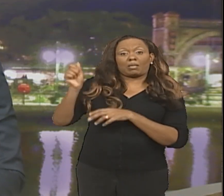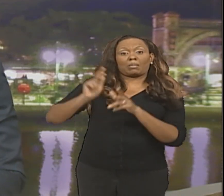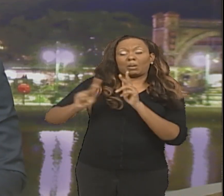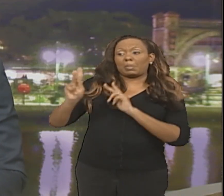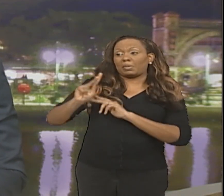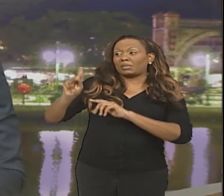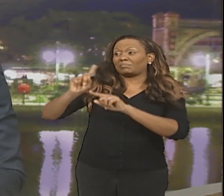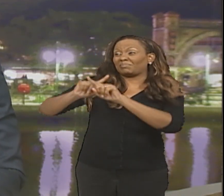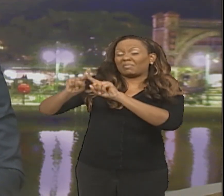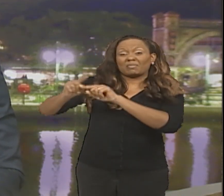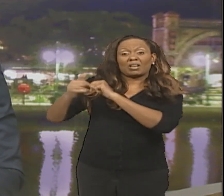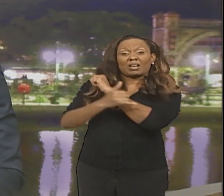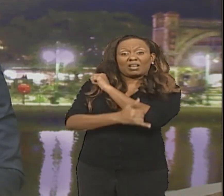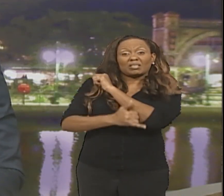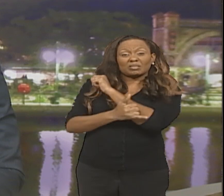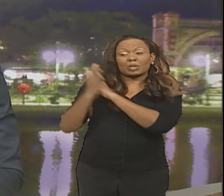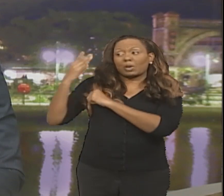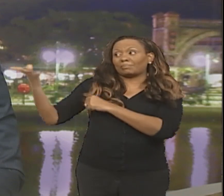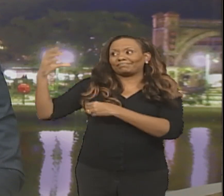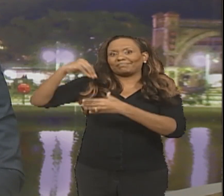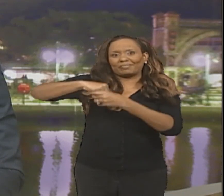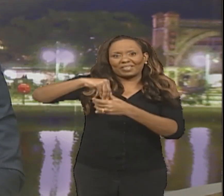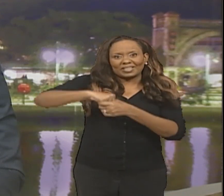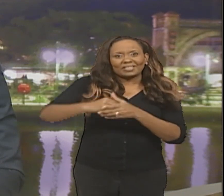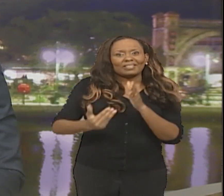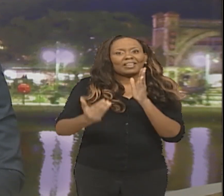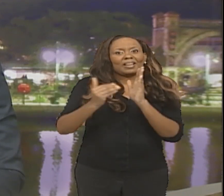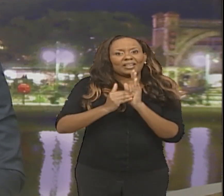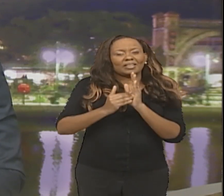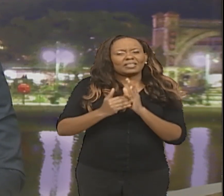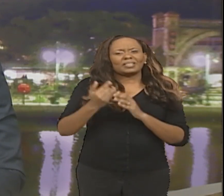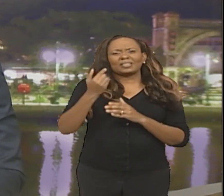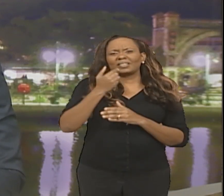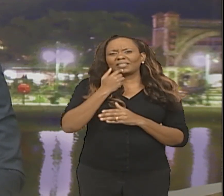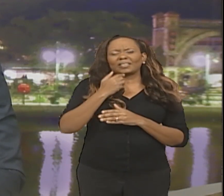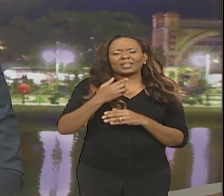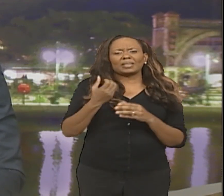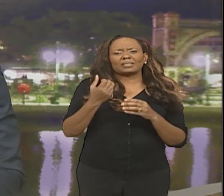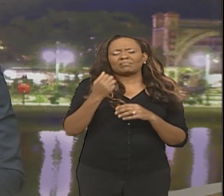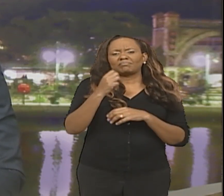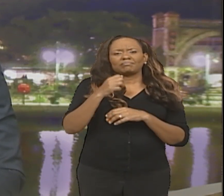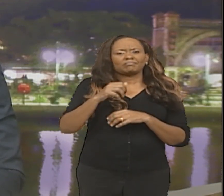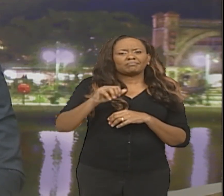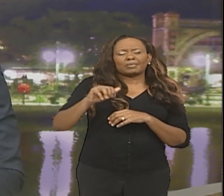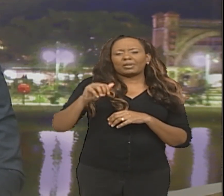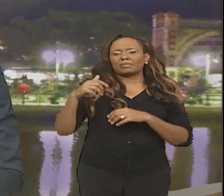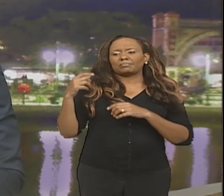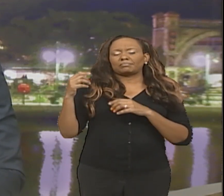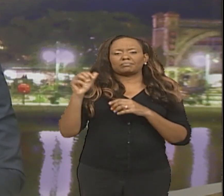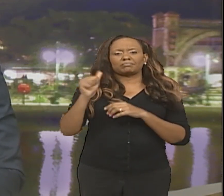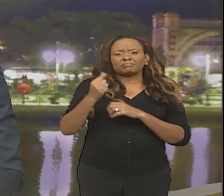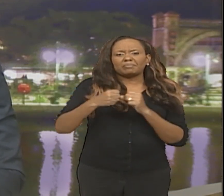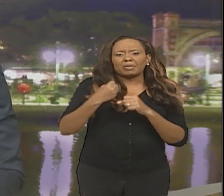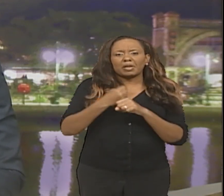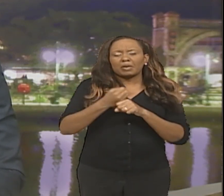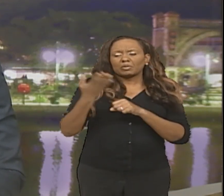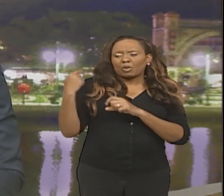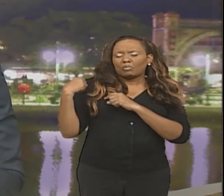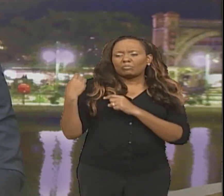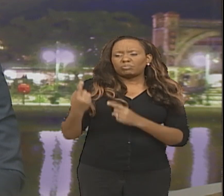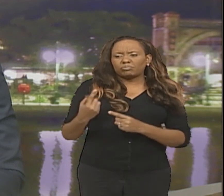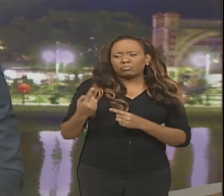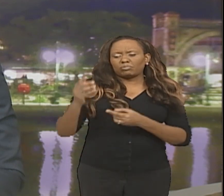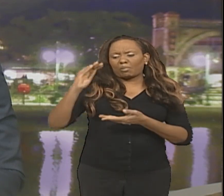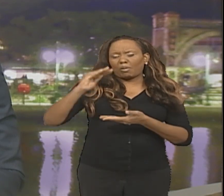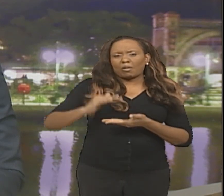decade ago. She says since then, the island declined significantly, especially in relation to foreign investment. According to her,